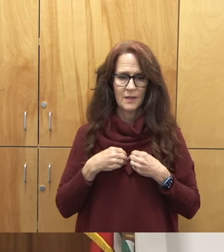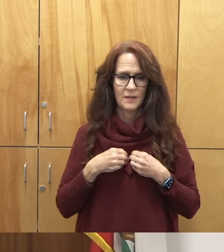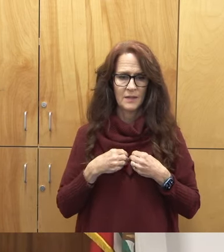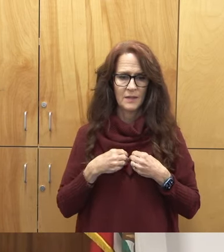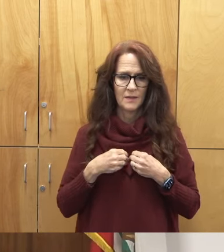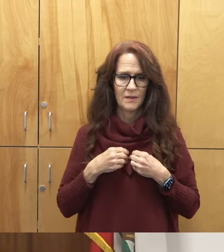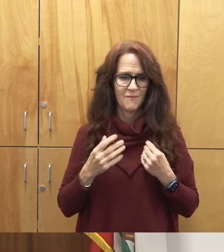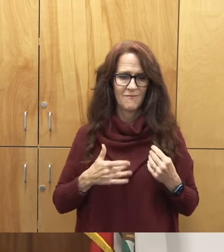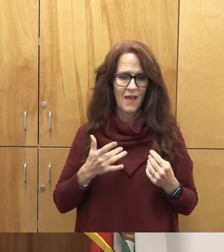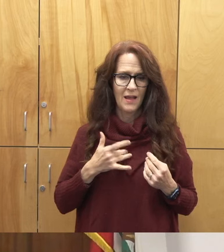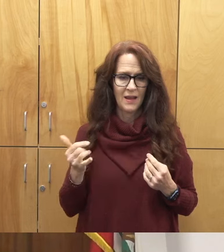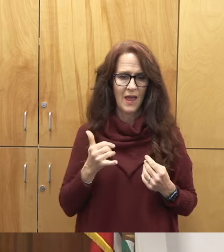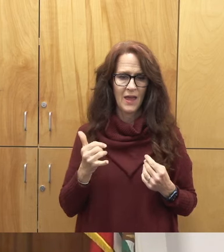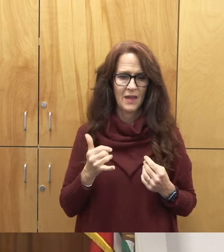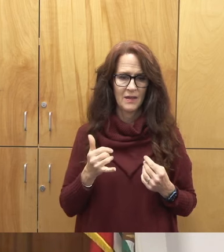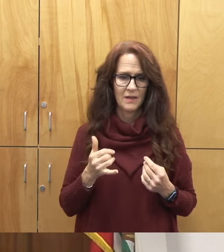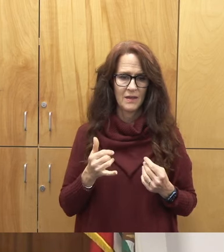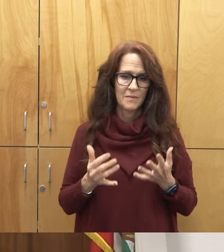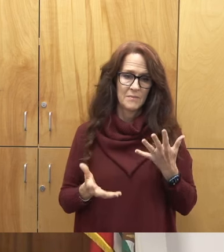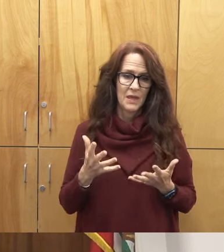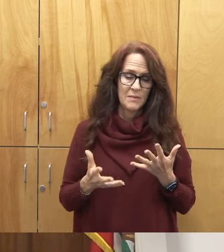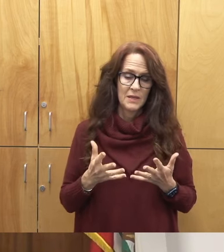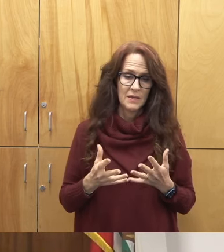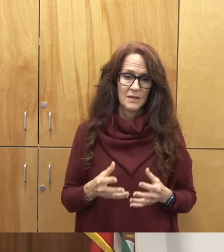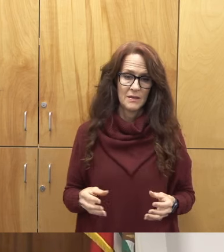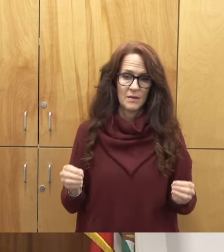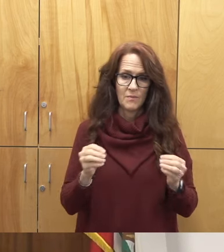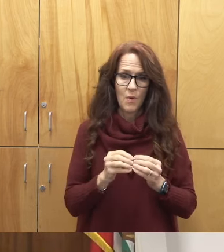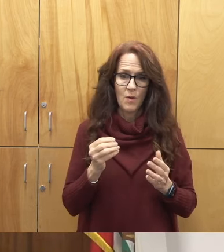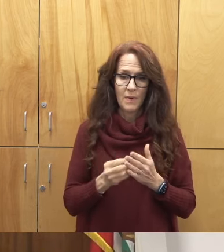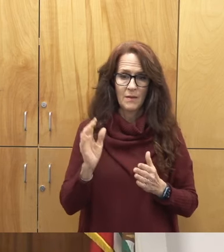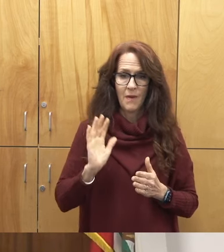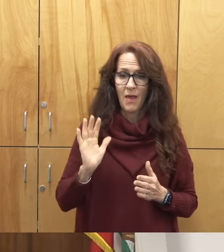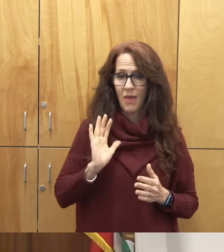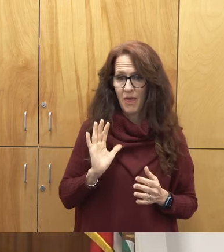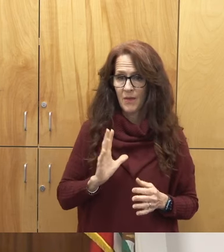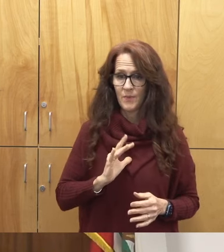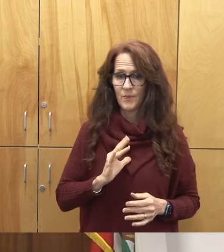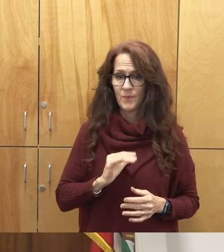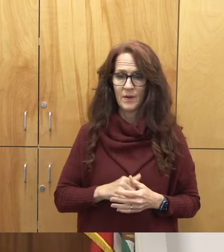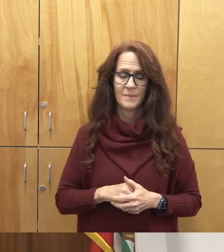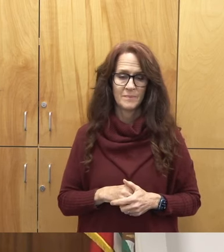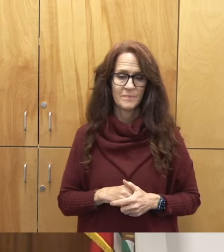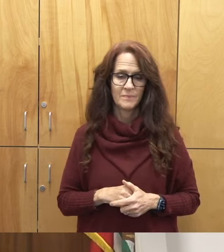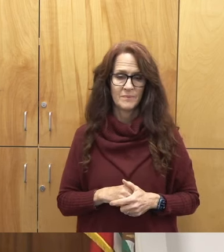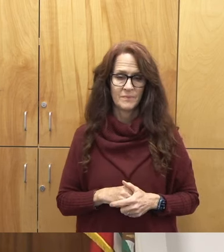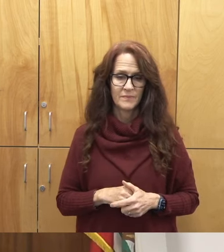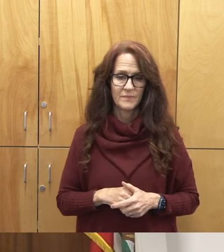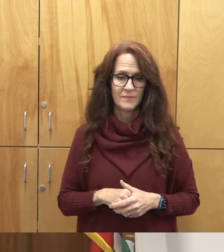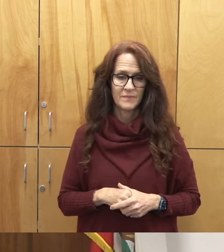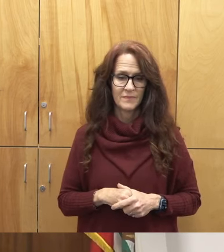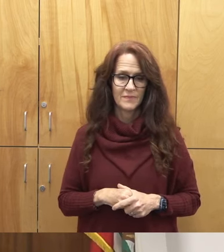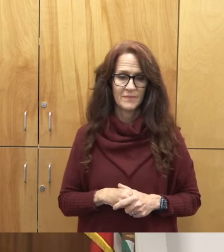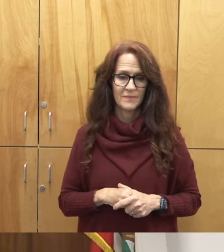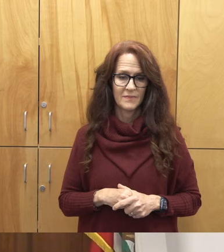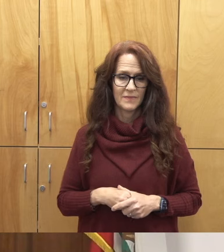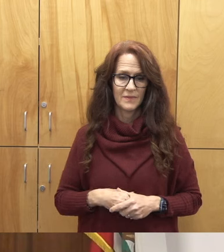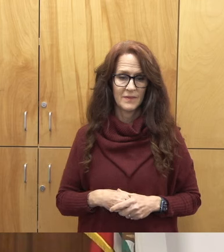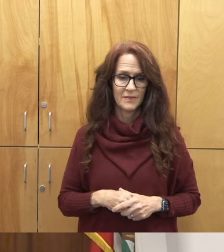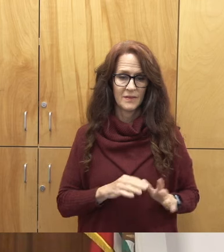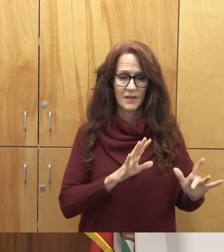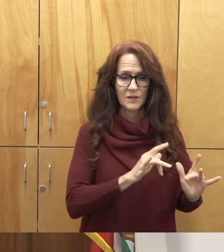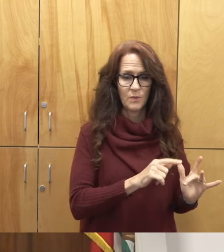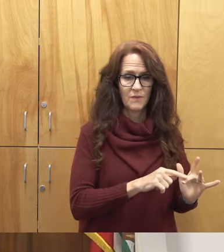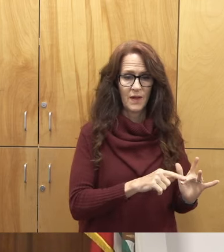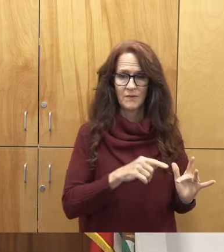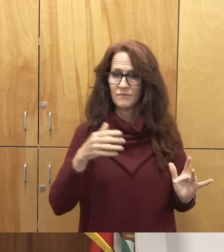was, which it was, you know, more money back then. Yeah. But, you know, so from 25